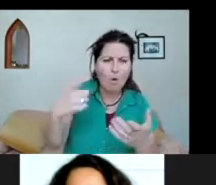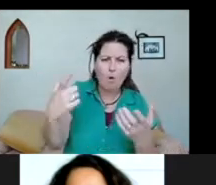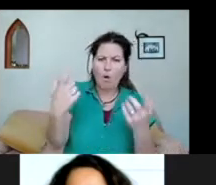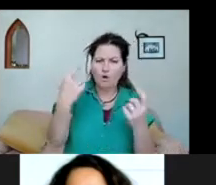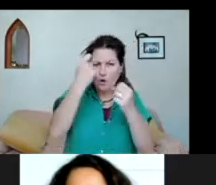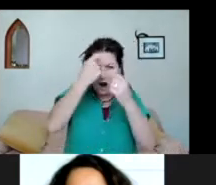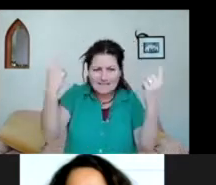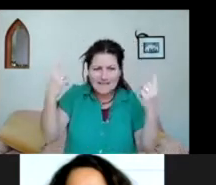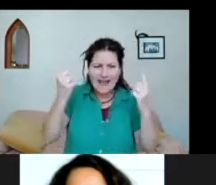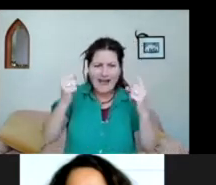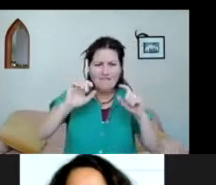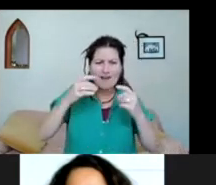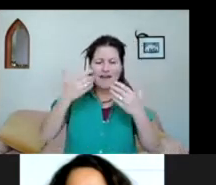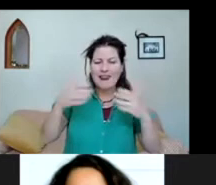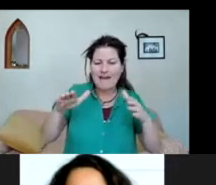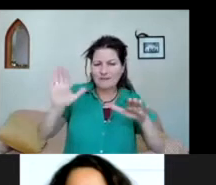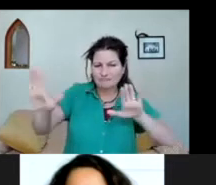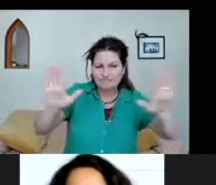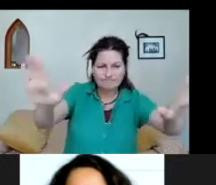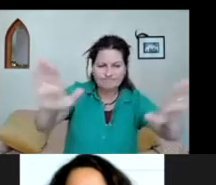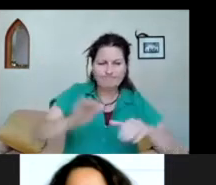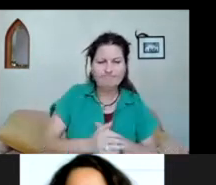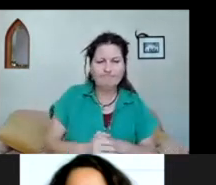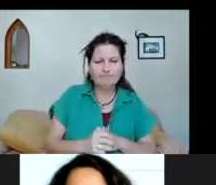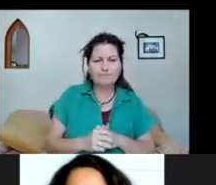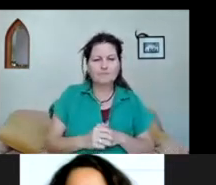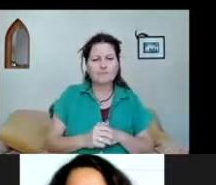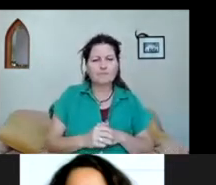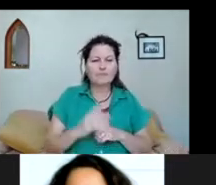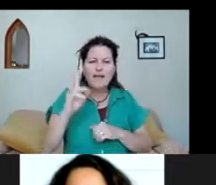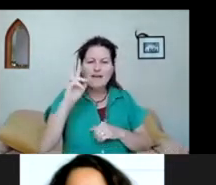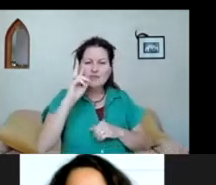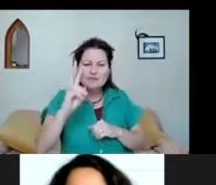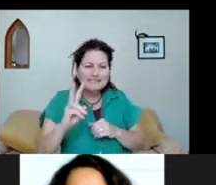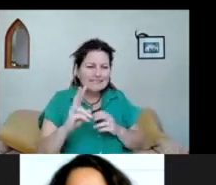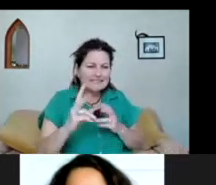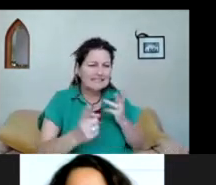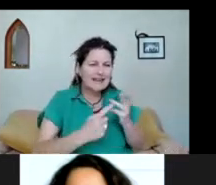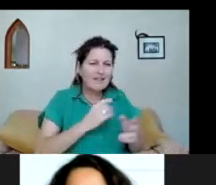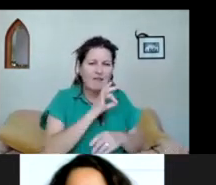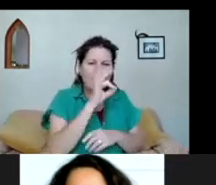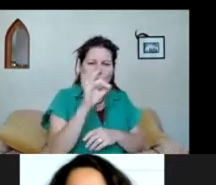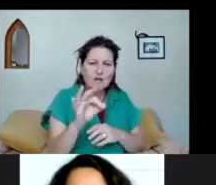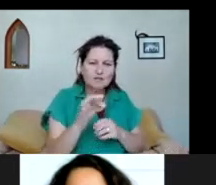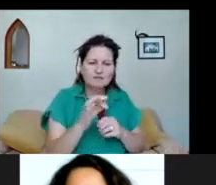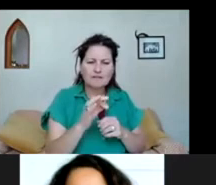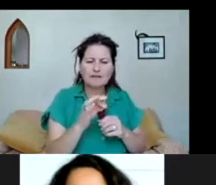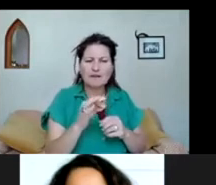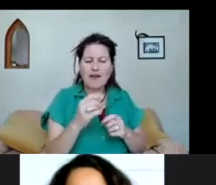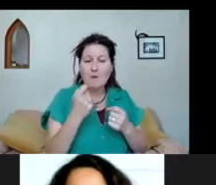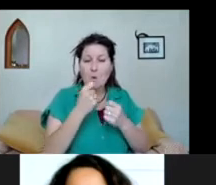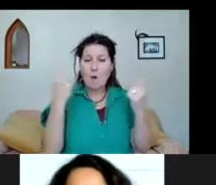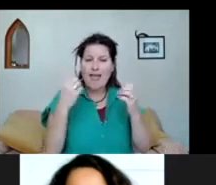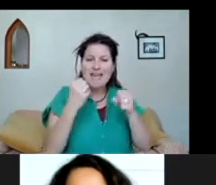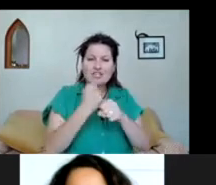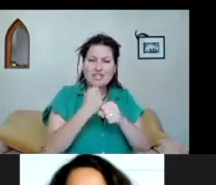I also saw this Bethan question now, and I apologize because I'm aware that the GLA website just allows